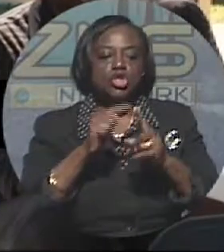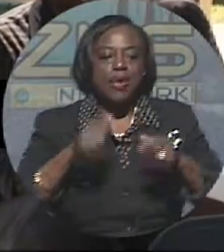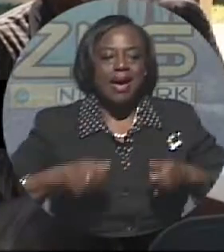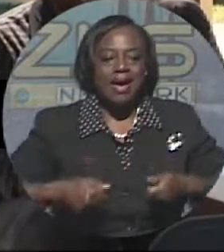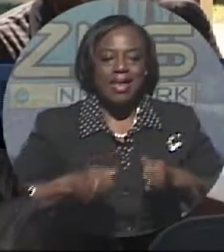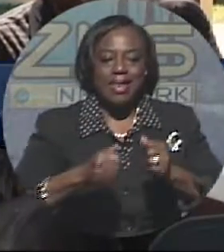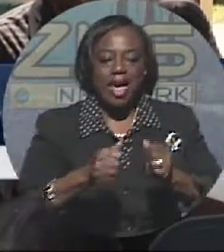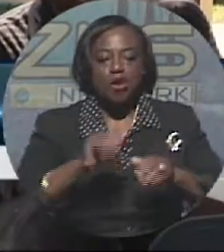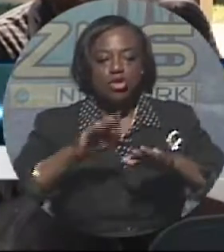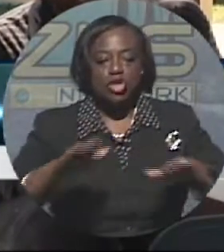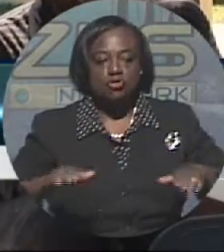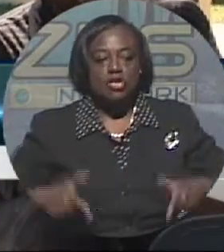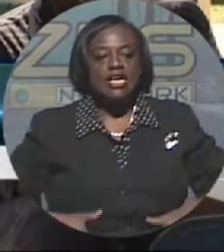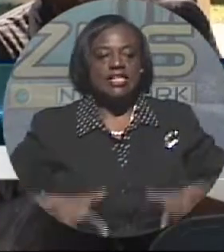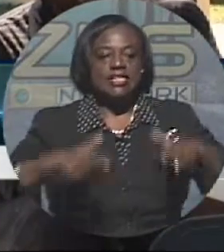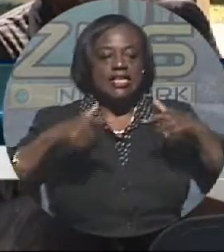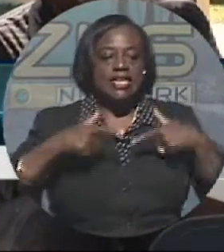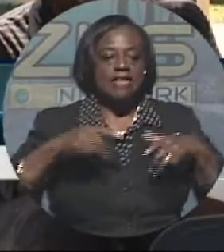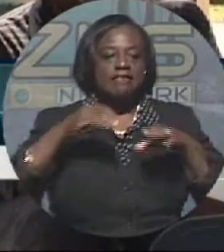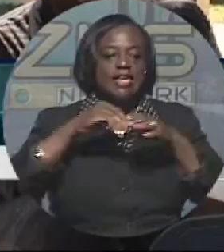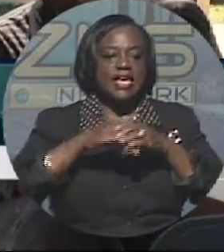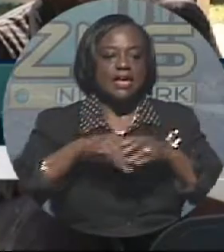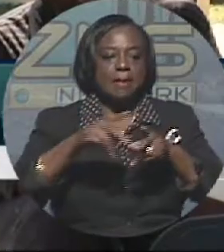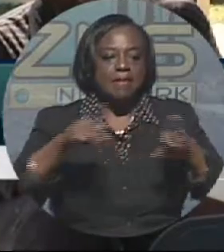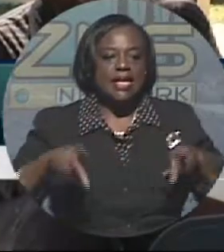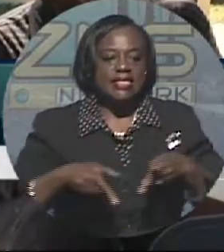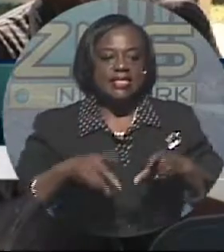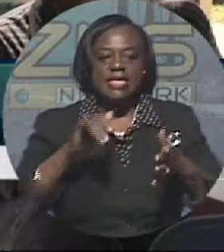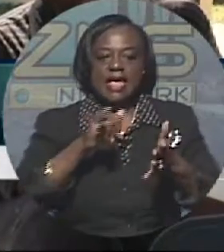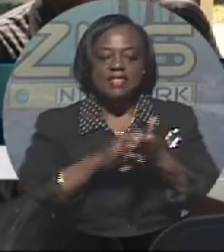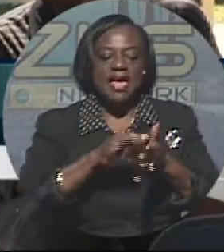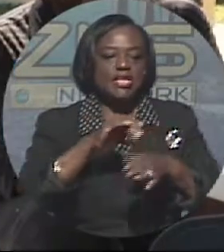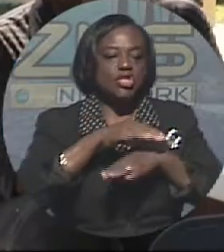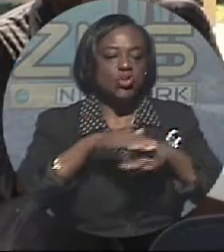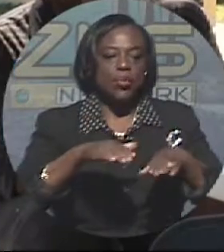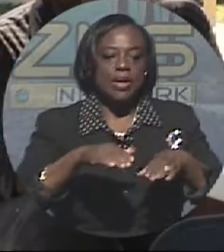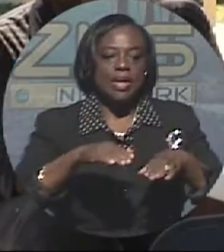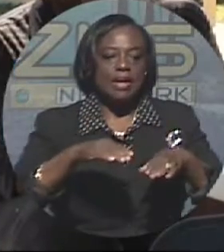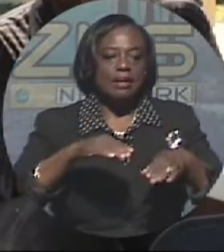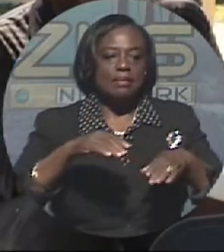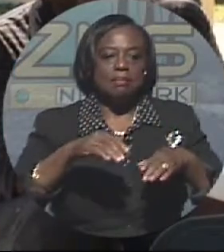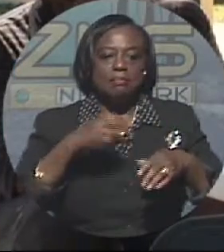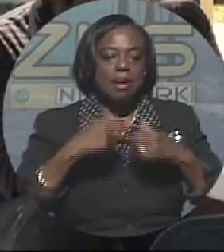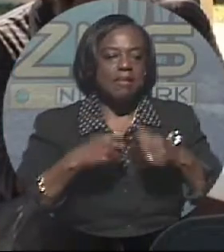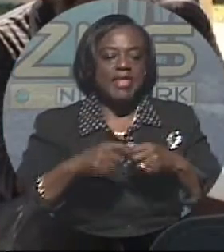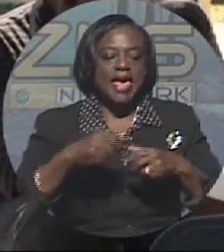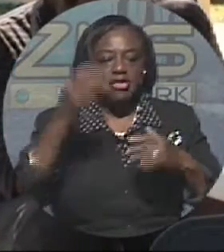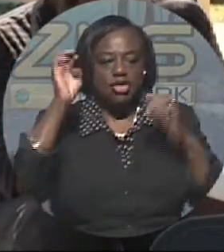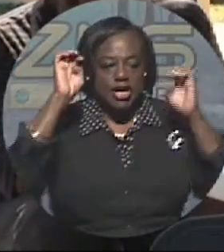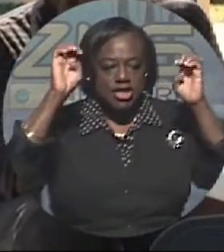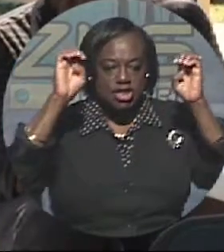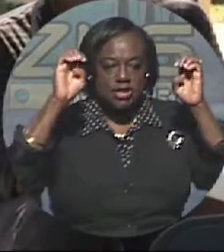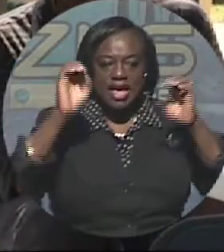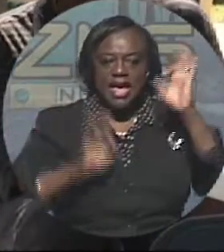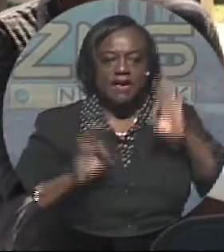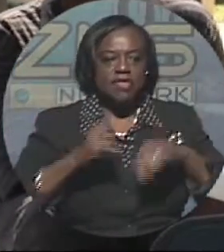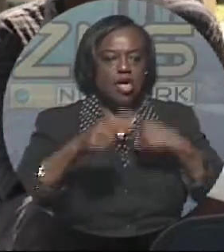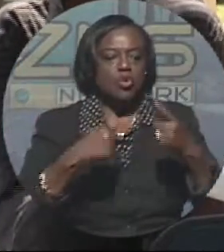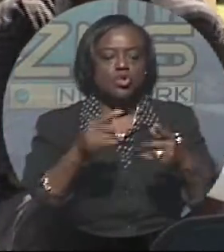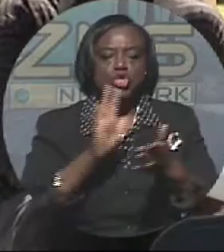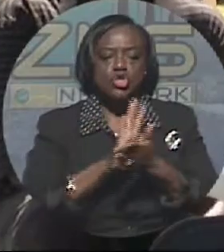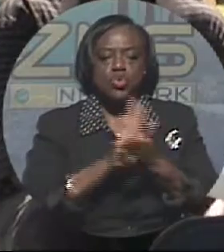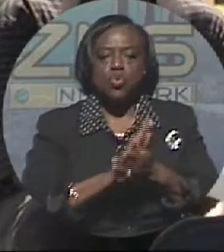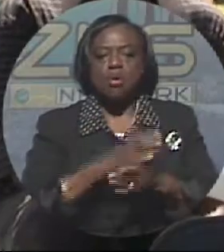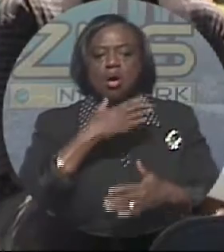in circumstances that will impair their education. Because if they go to school hungry, if they go to school all messed up because